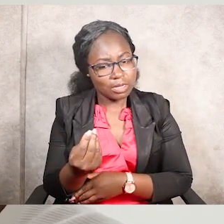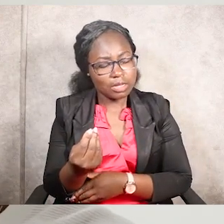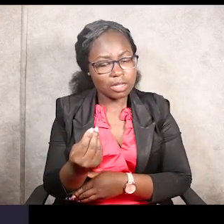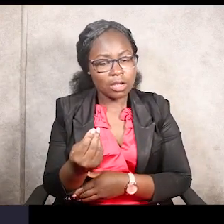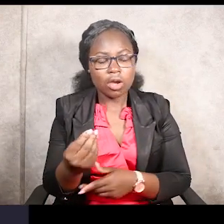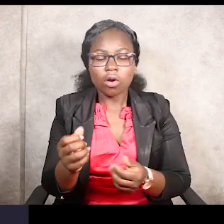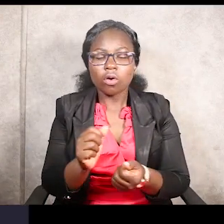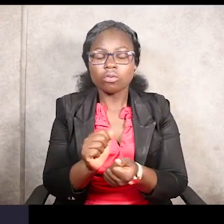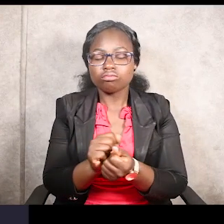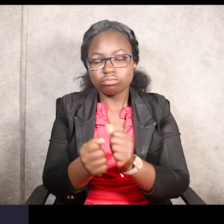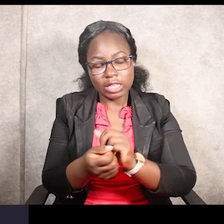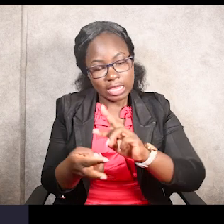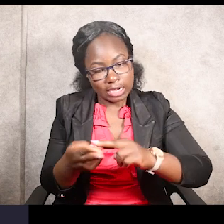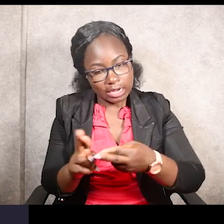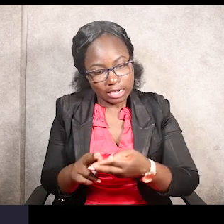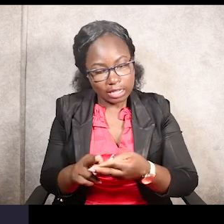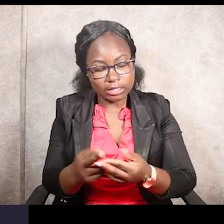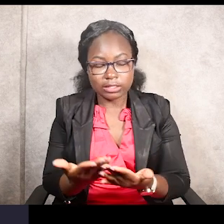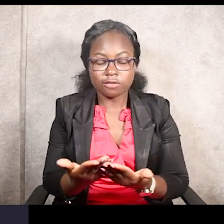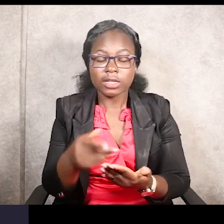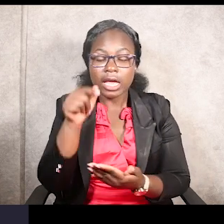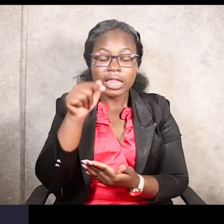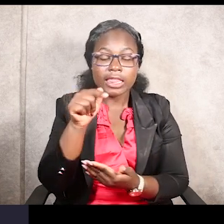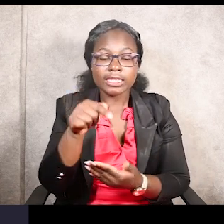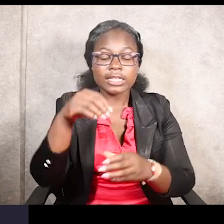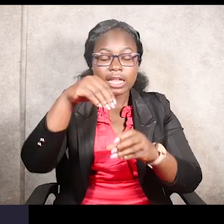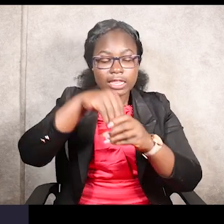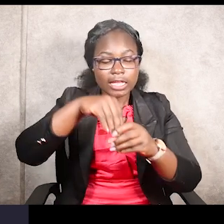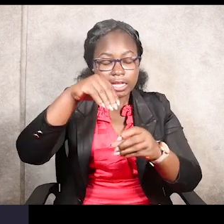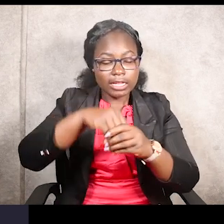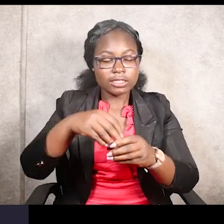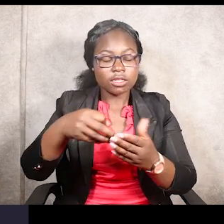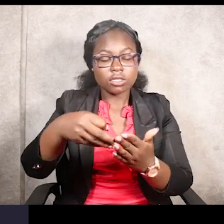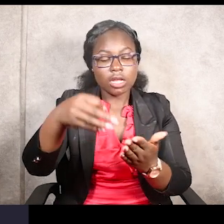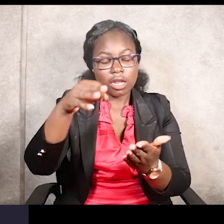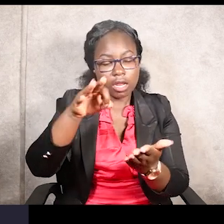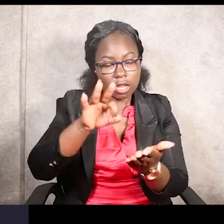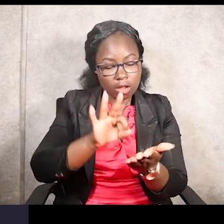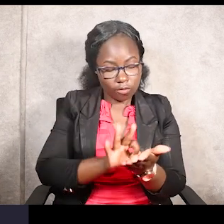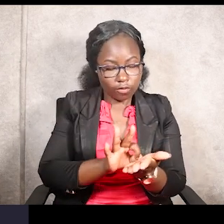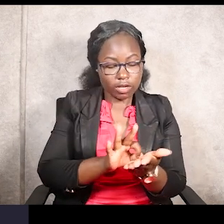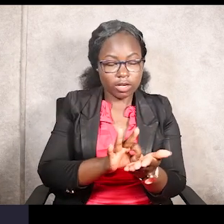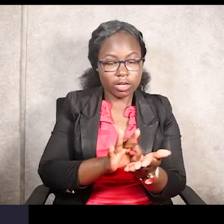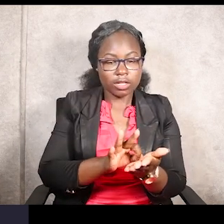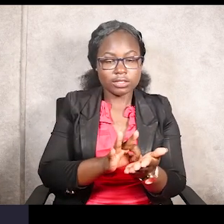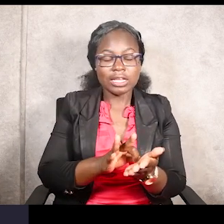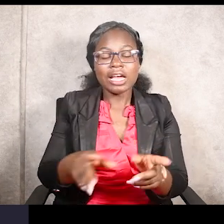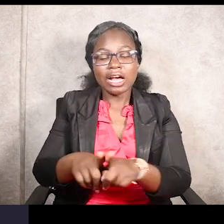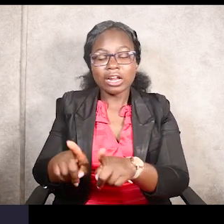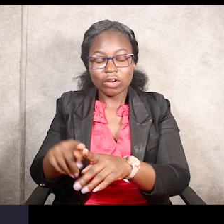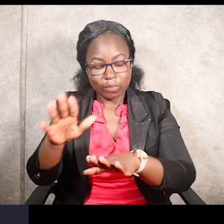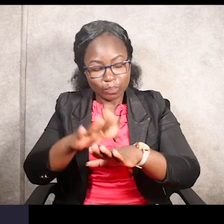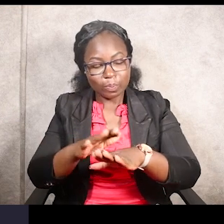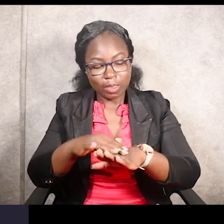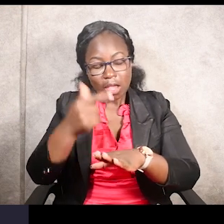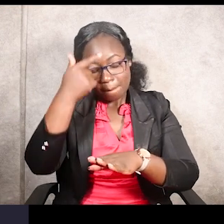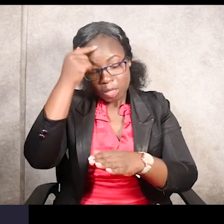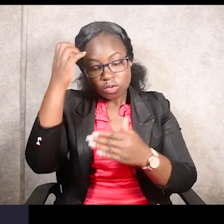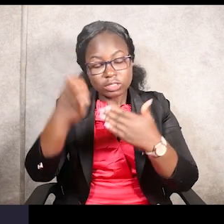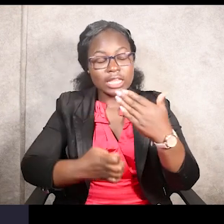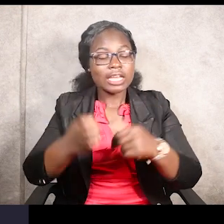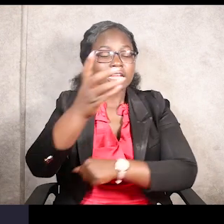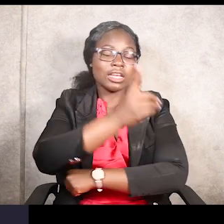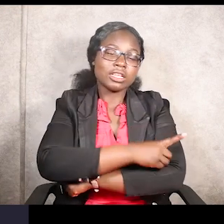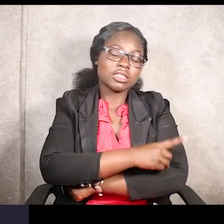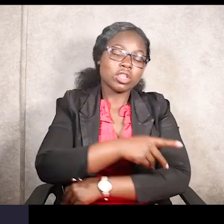relatives, etc. Those are internal sources of financing, and they are good because at the end of the day you don't have to